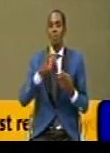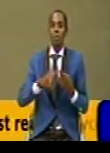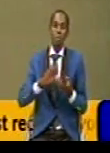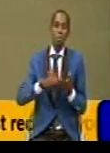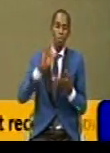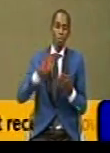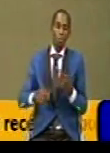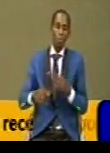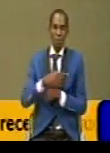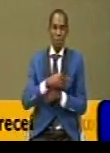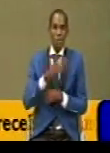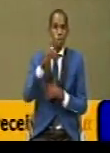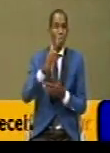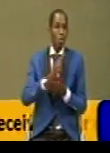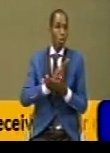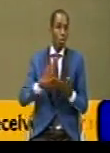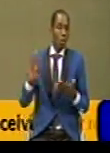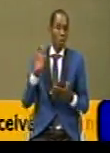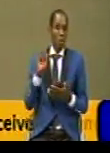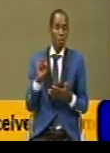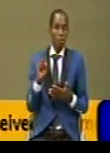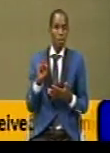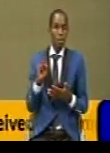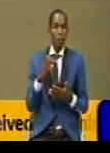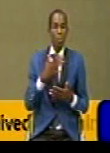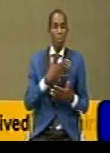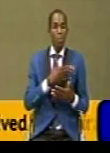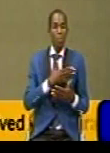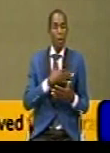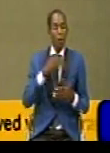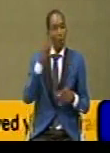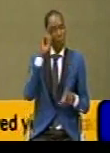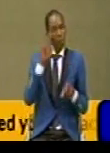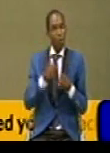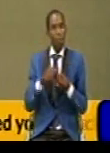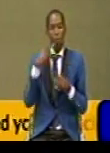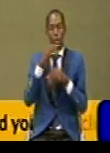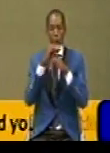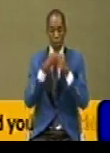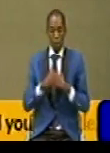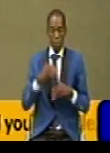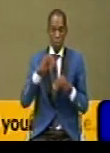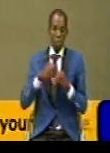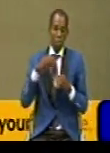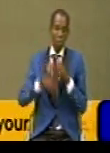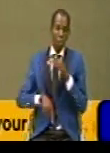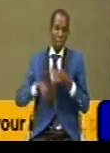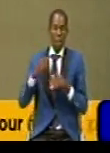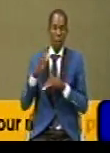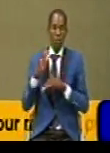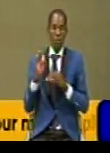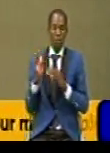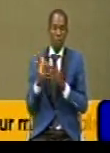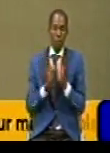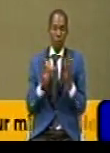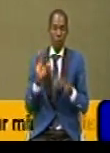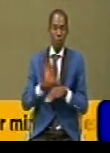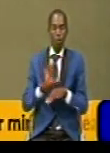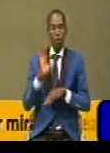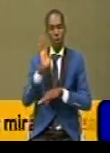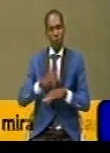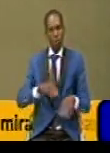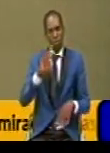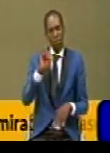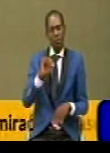solution. But to God be the glory today, 2 weeks, my brother is worshiping